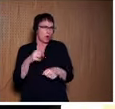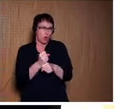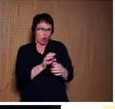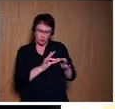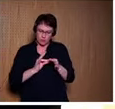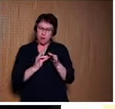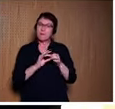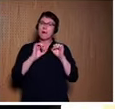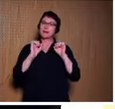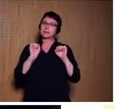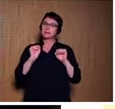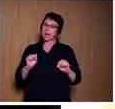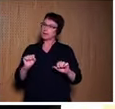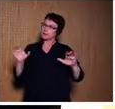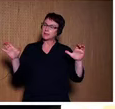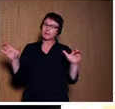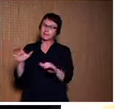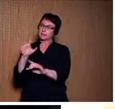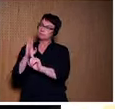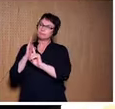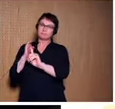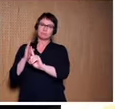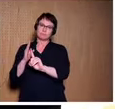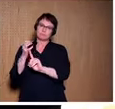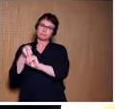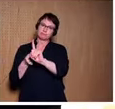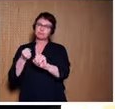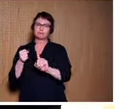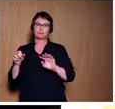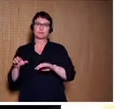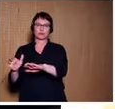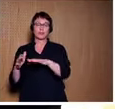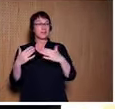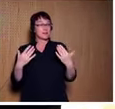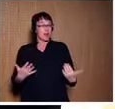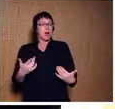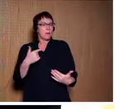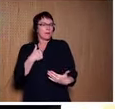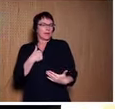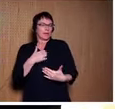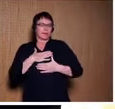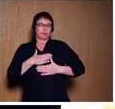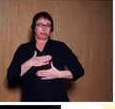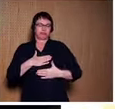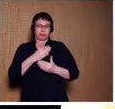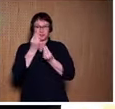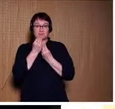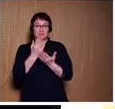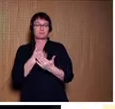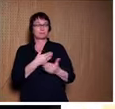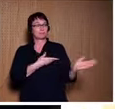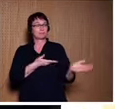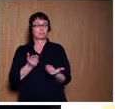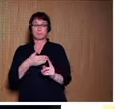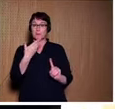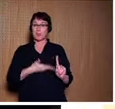action? To set the tone for such an important plenary, I'm thrilled to invite our